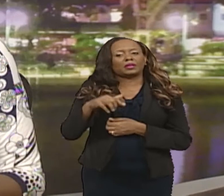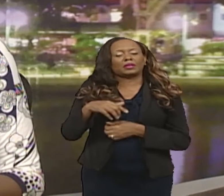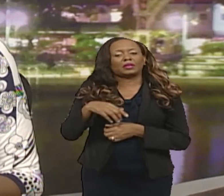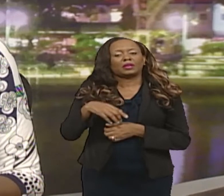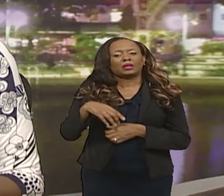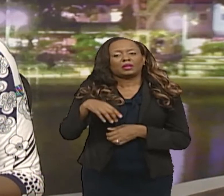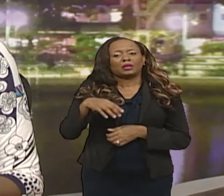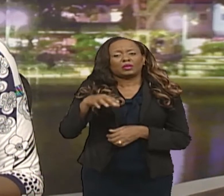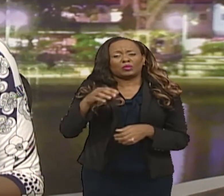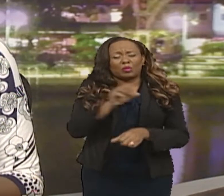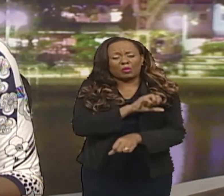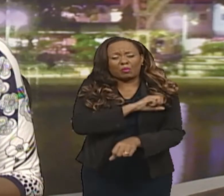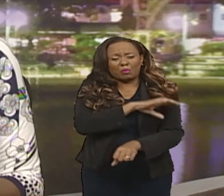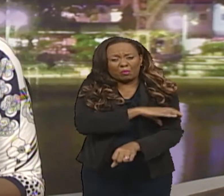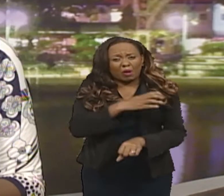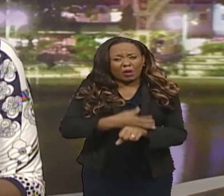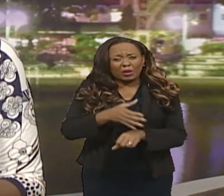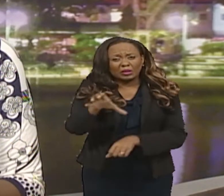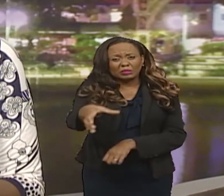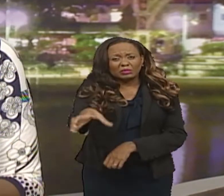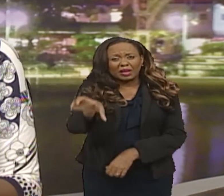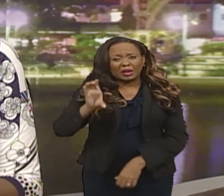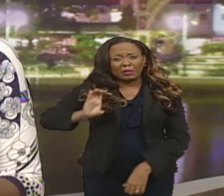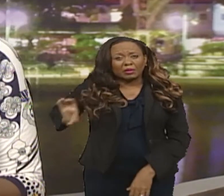citizens under the guise of necessity.